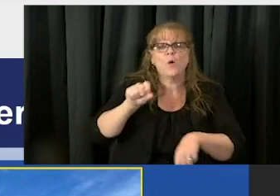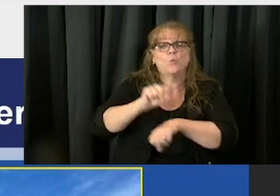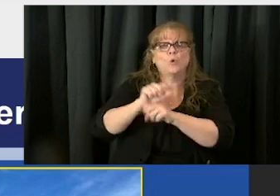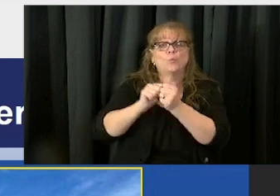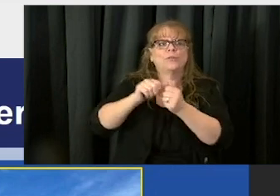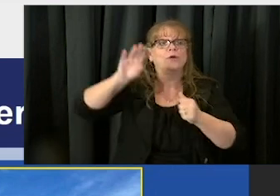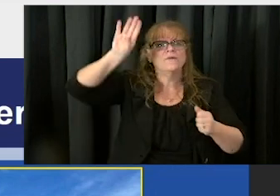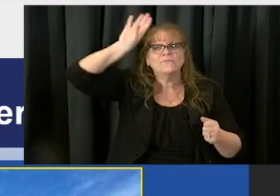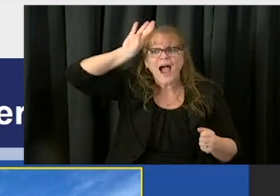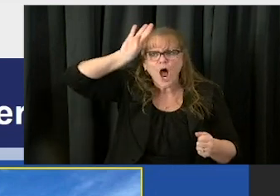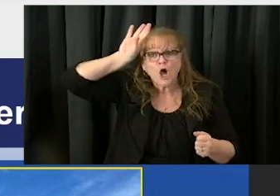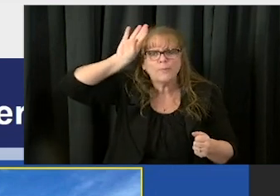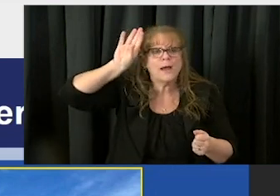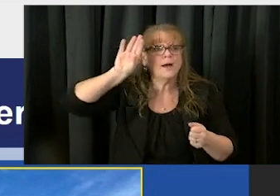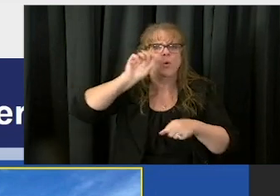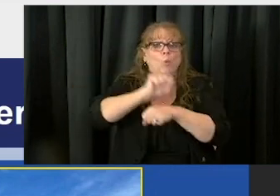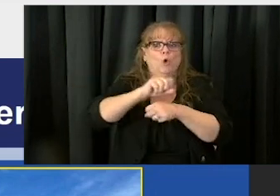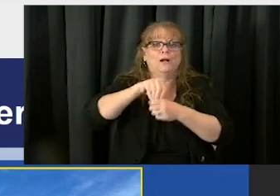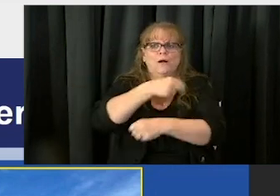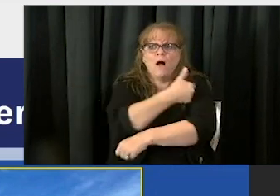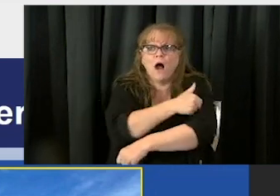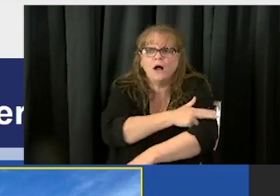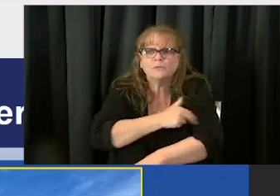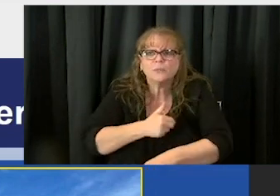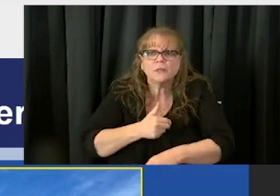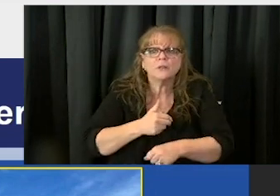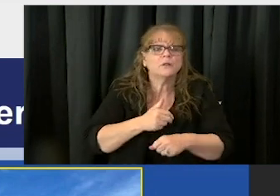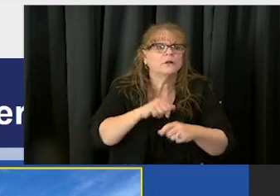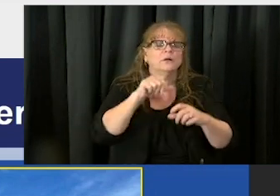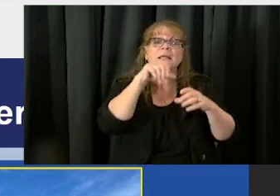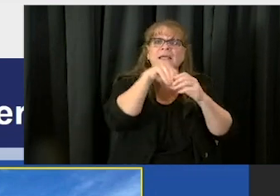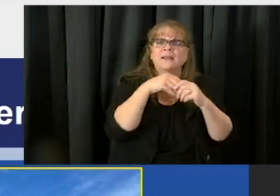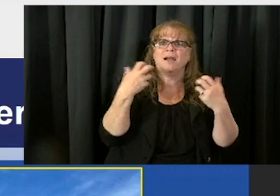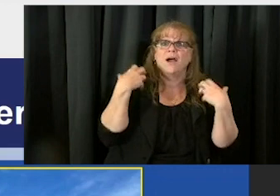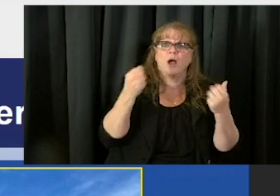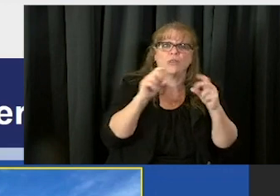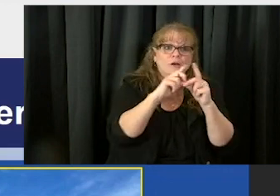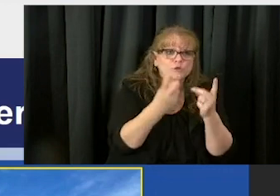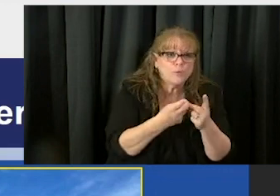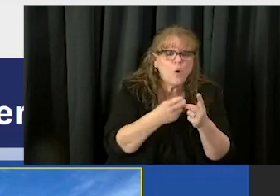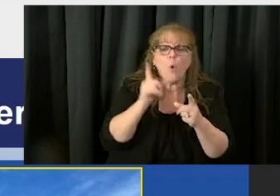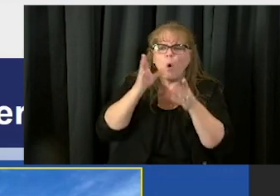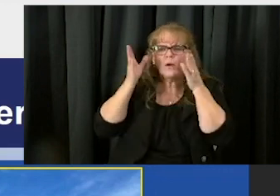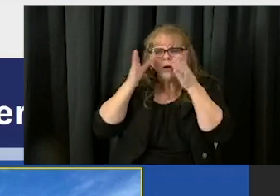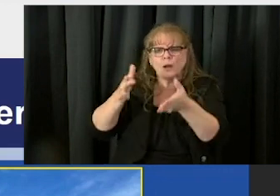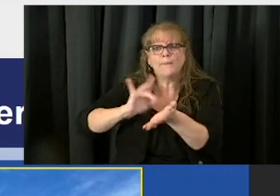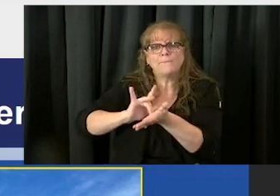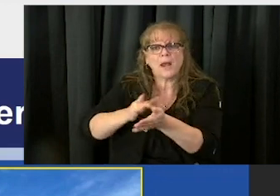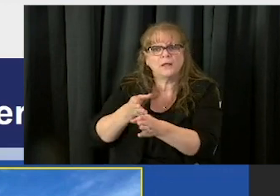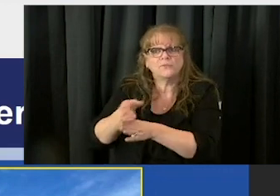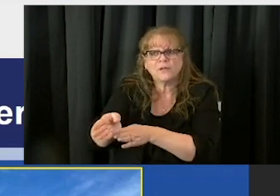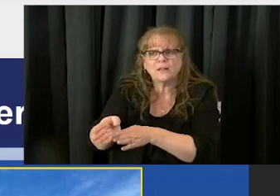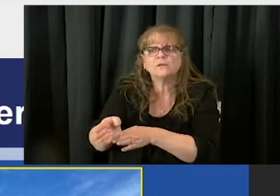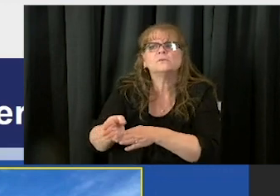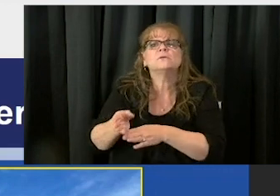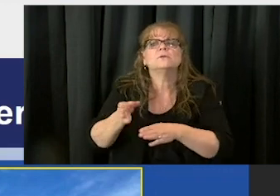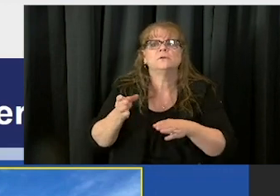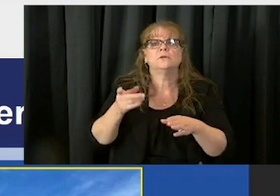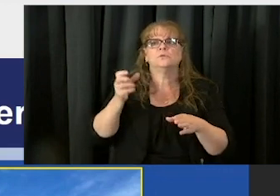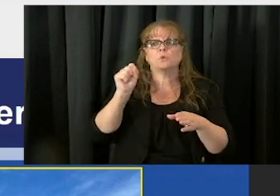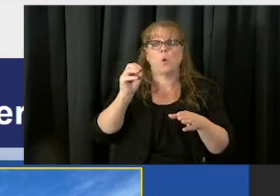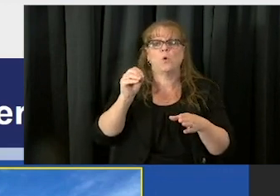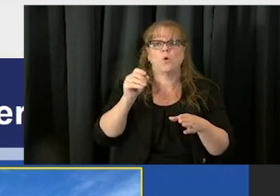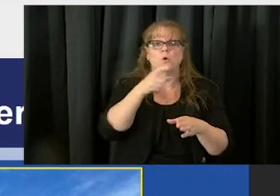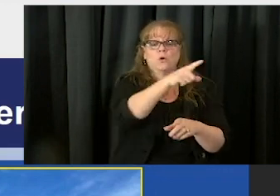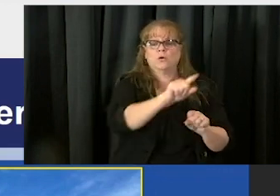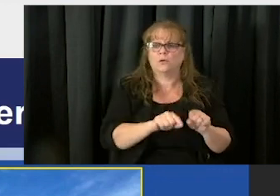mean clinics at churches, school parking lots, workplaces. We're going to do everything we can to vaccinate Coloradans as quickly and